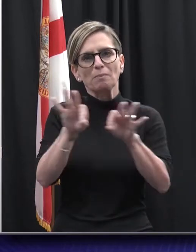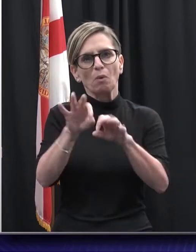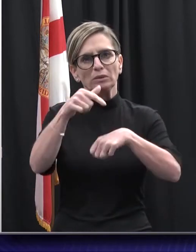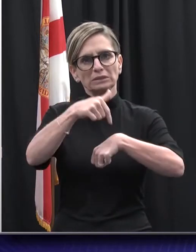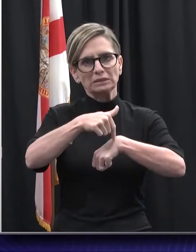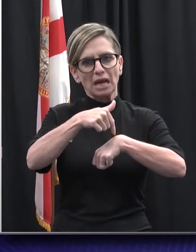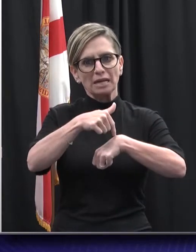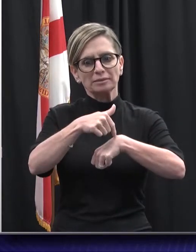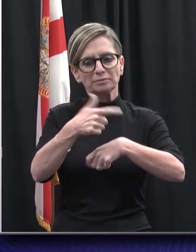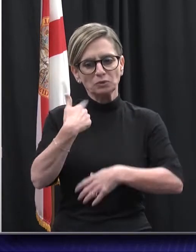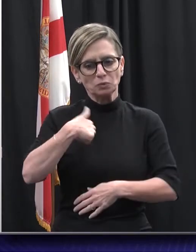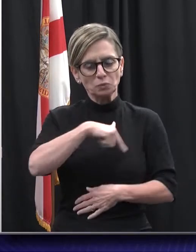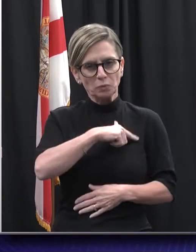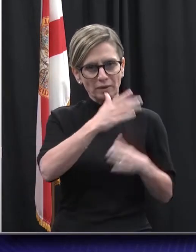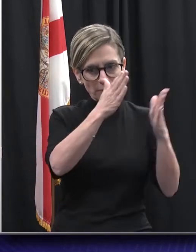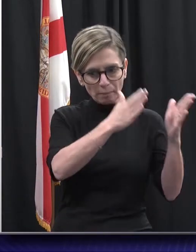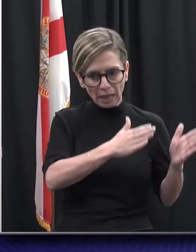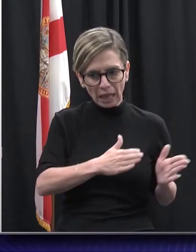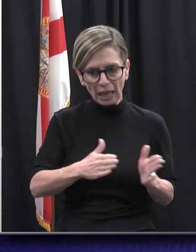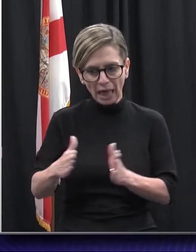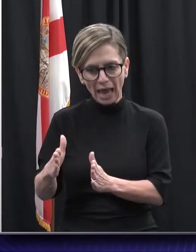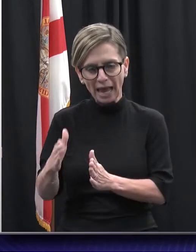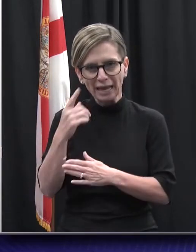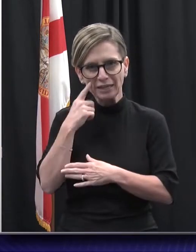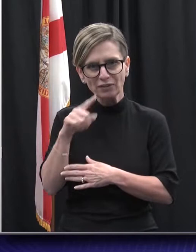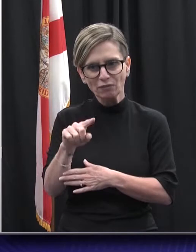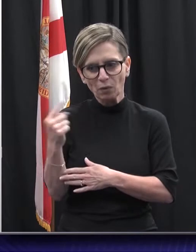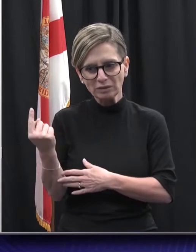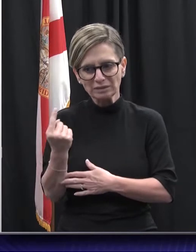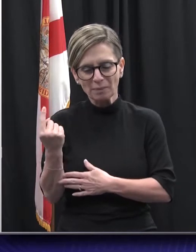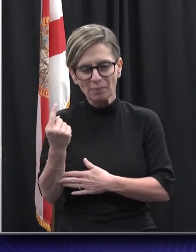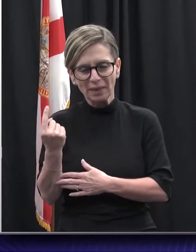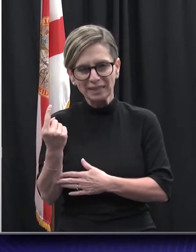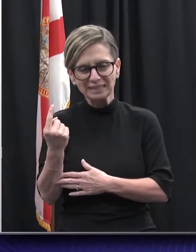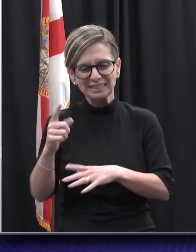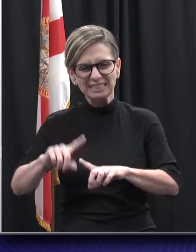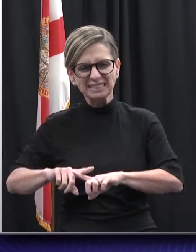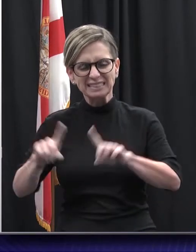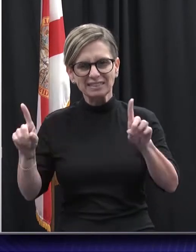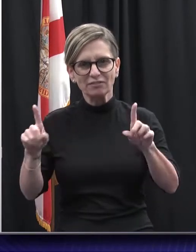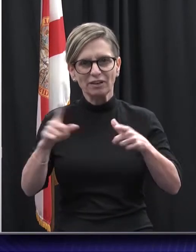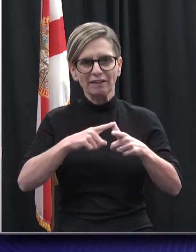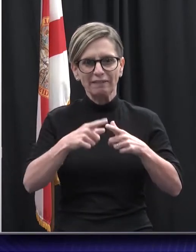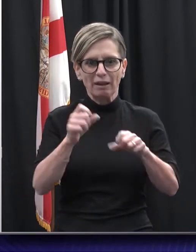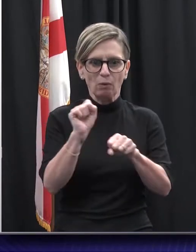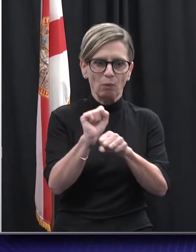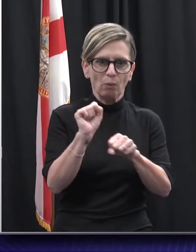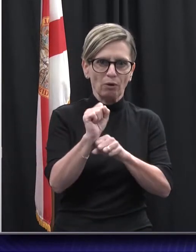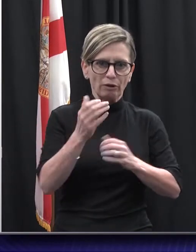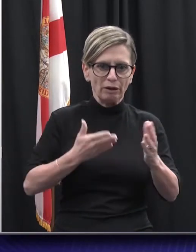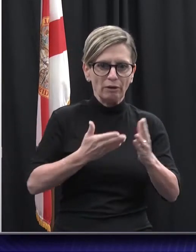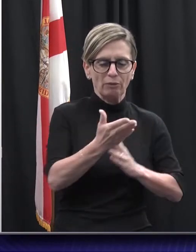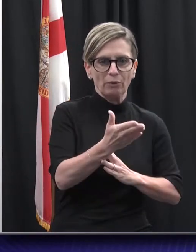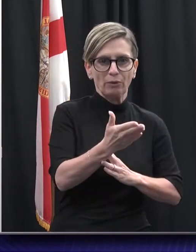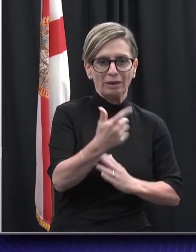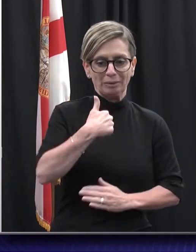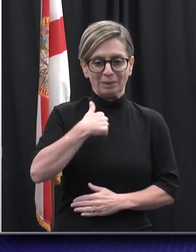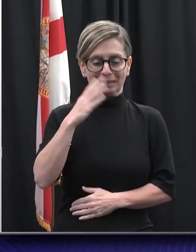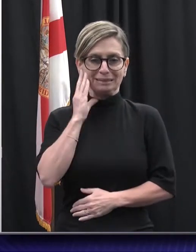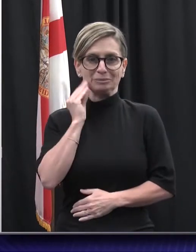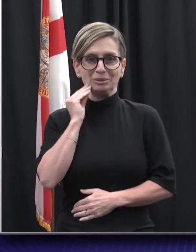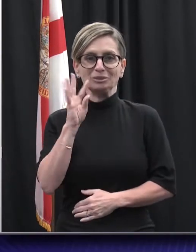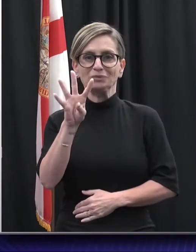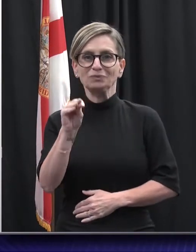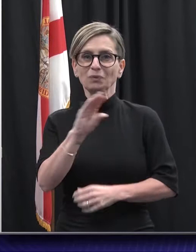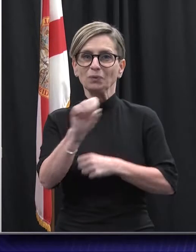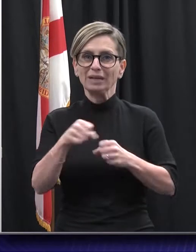pandemic, actually working through it is a whole nother experience. I've only been doing this just about 4 decades, and I will tell